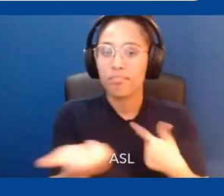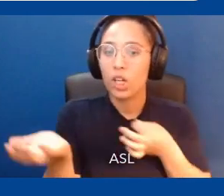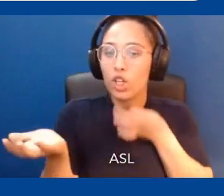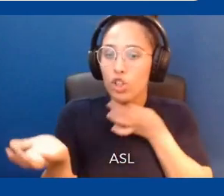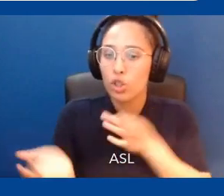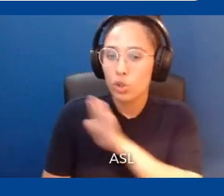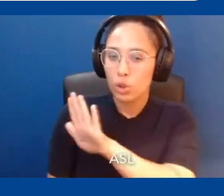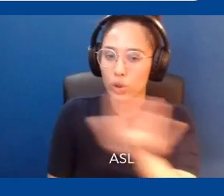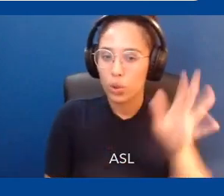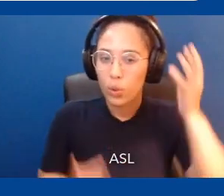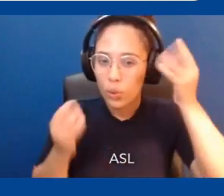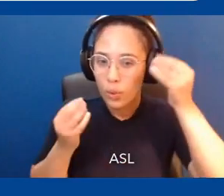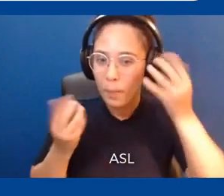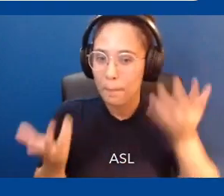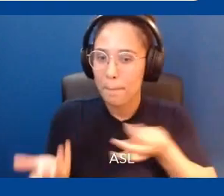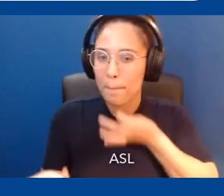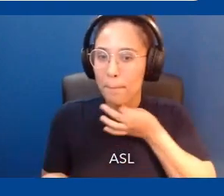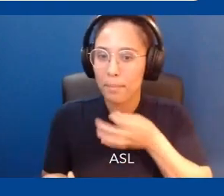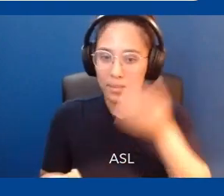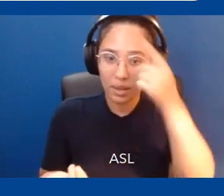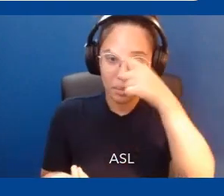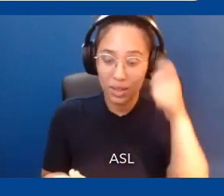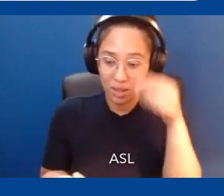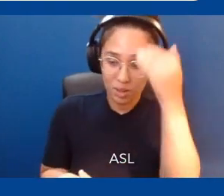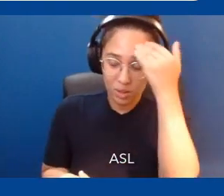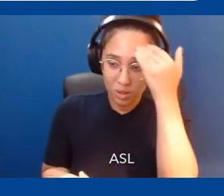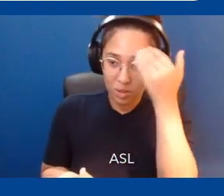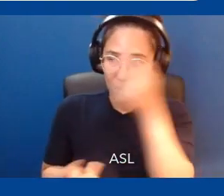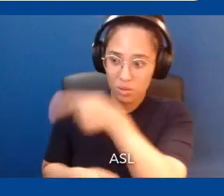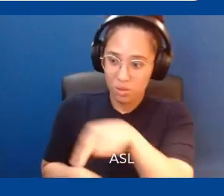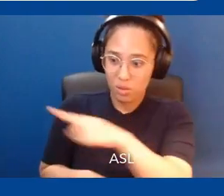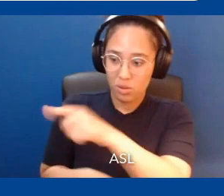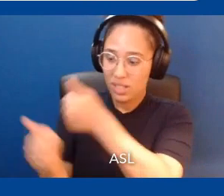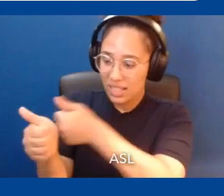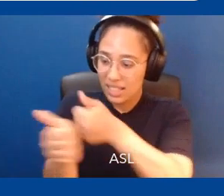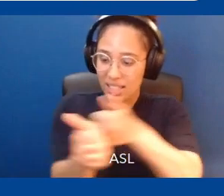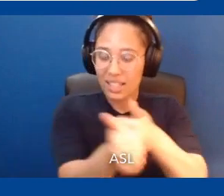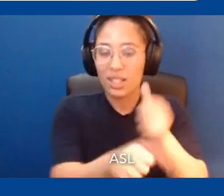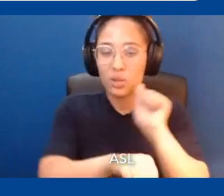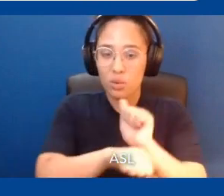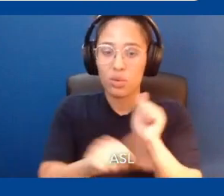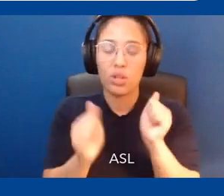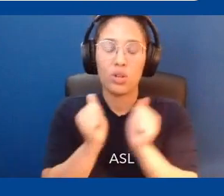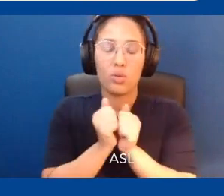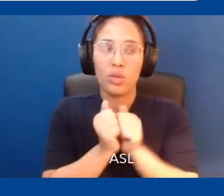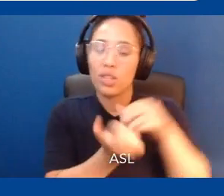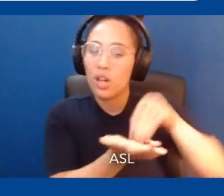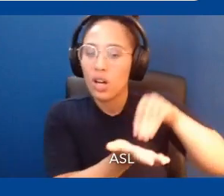given that you've each been working with archival materials in different ways.